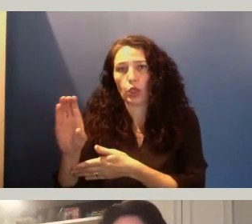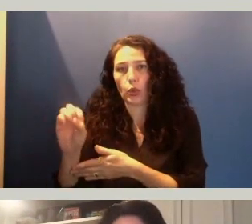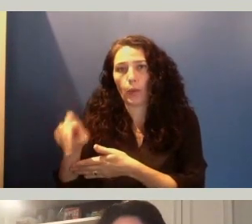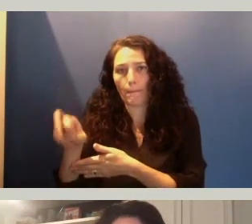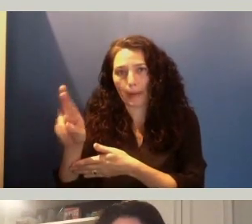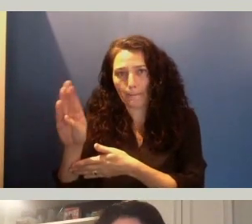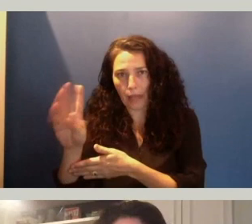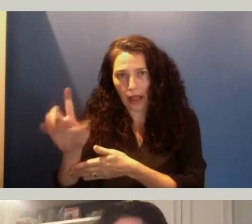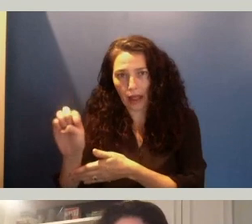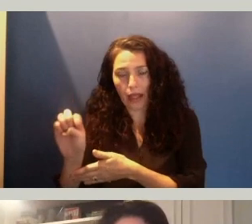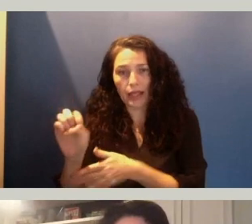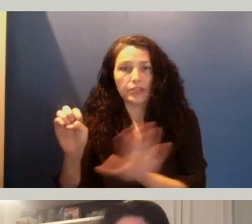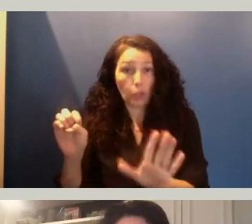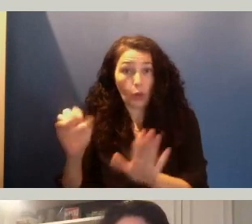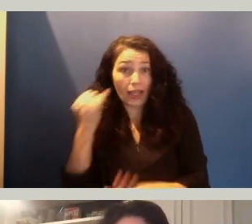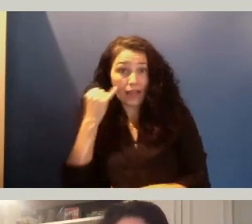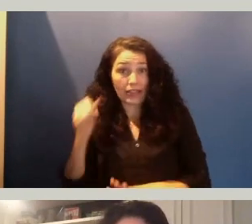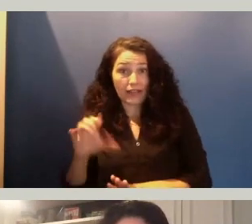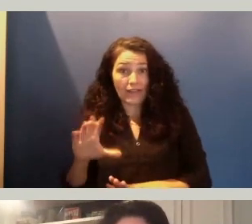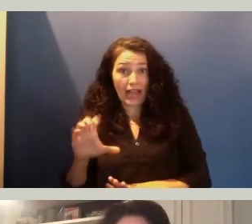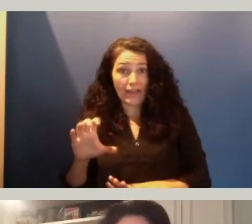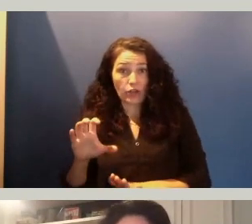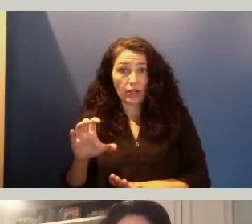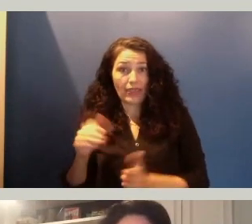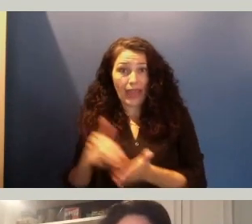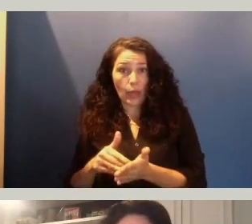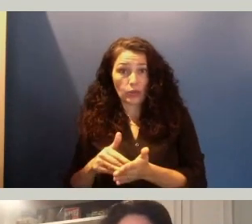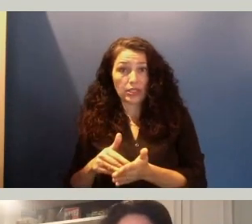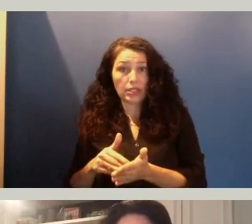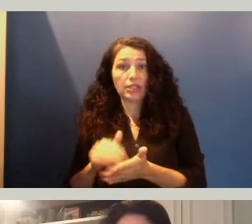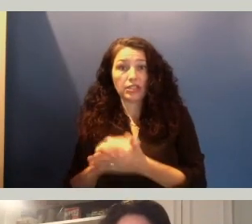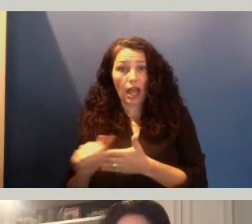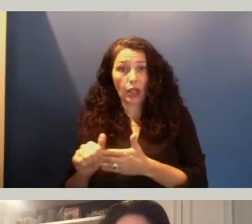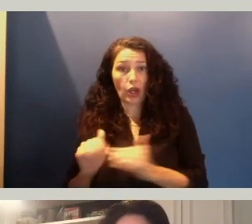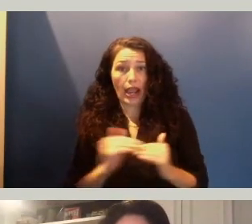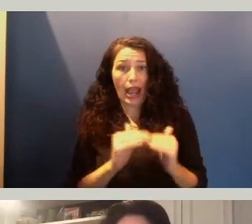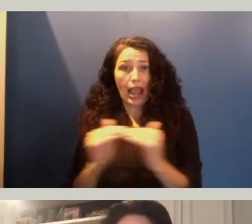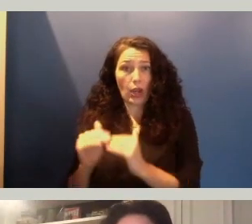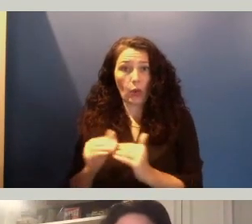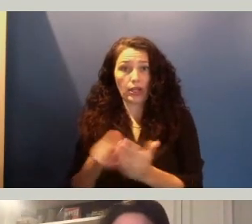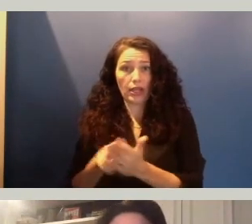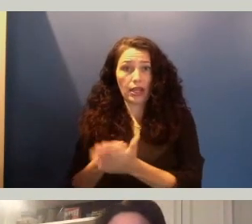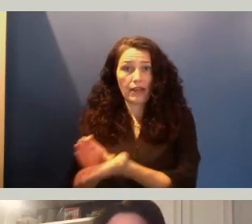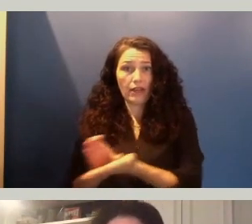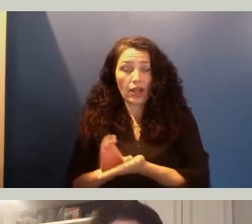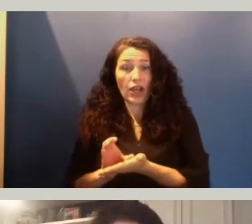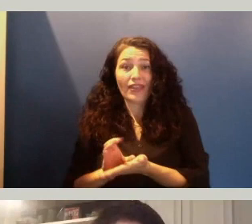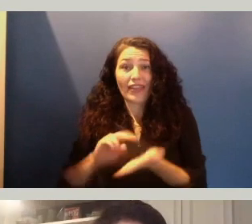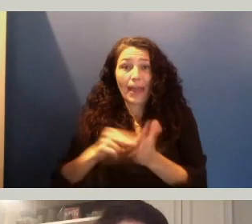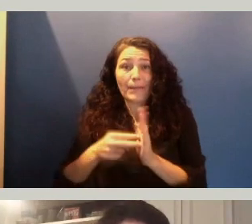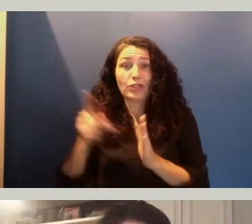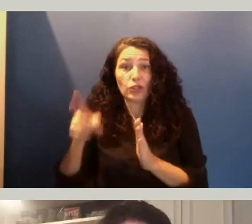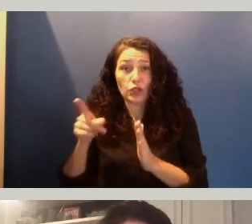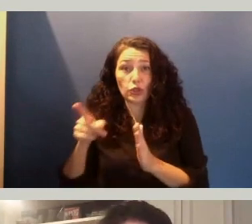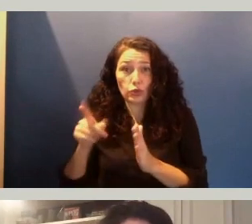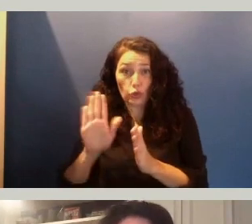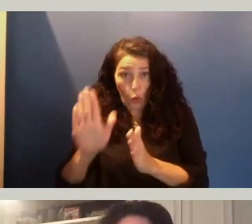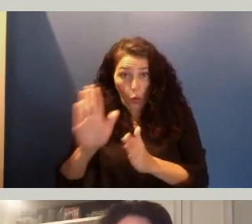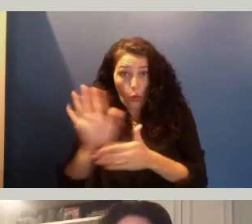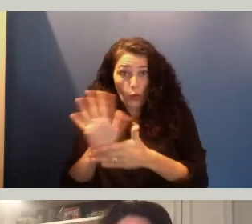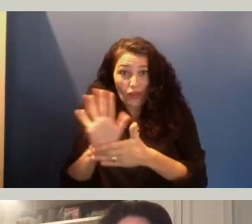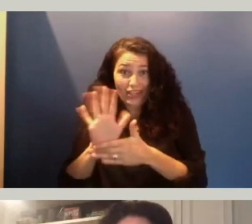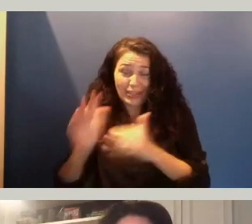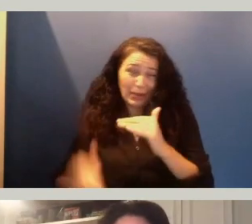took $500,000 of equity financing, your sale will have to clear well more than $500,000